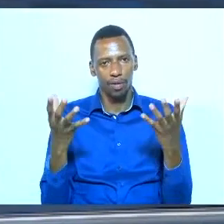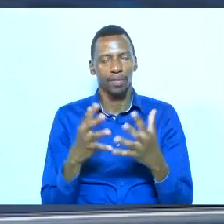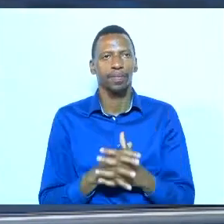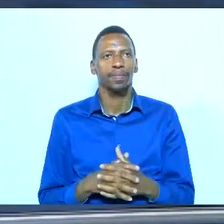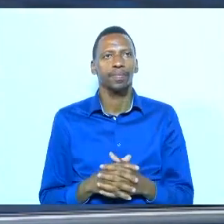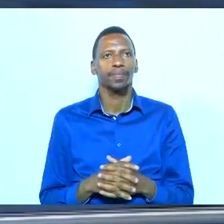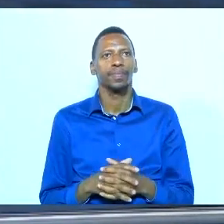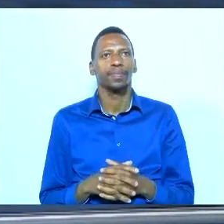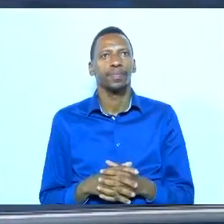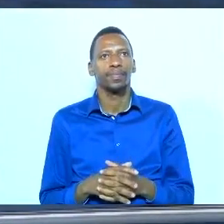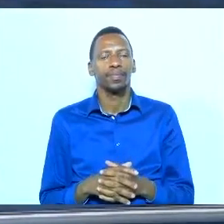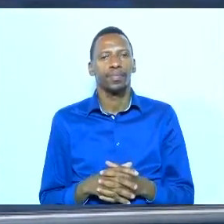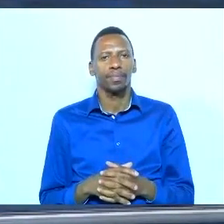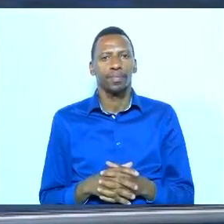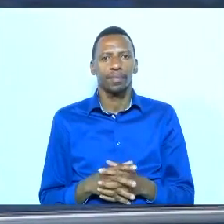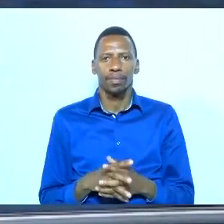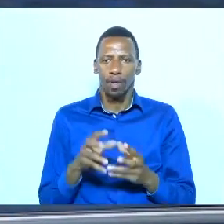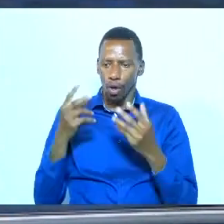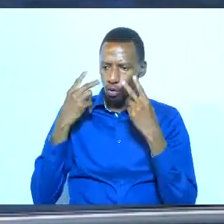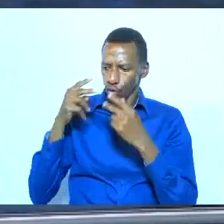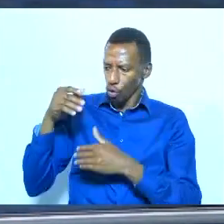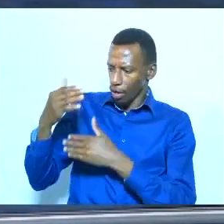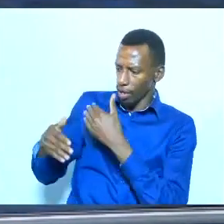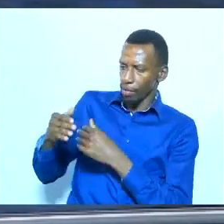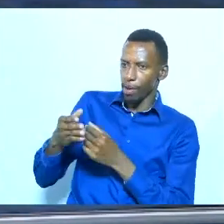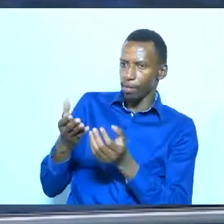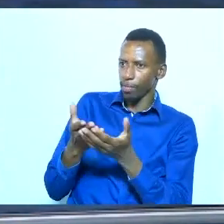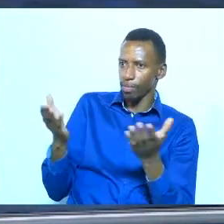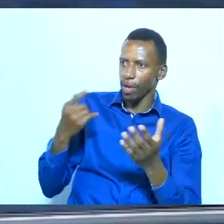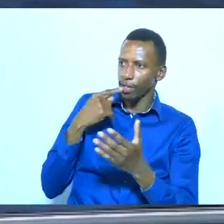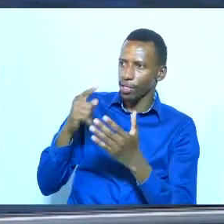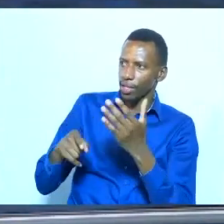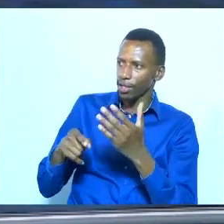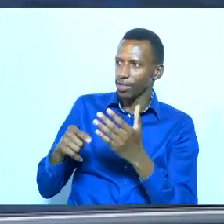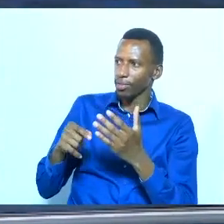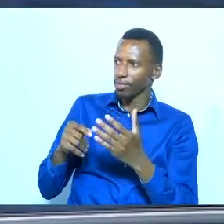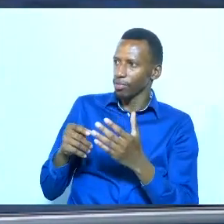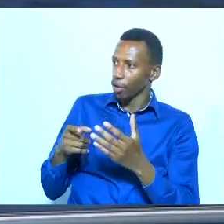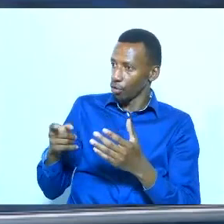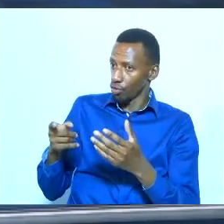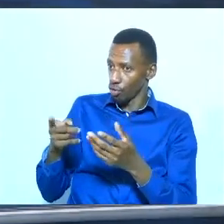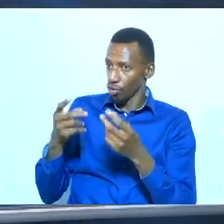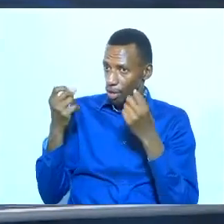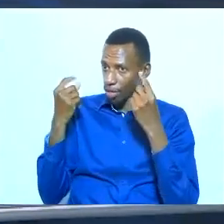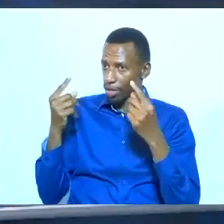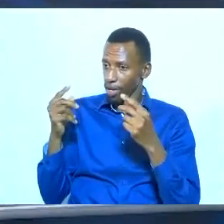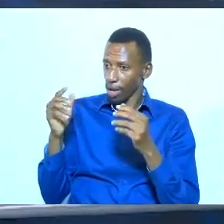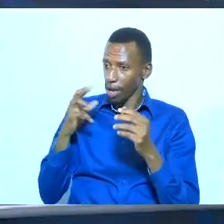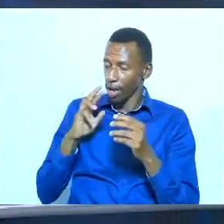Hallelujah. Just look at your neighbor and say, are we together?